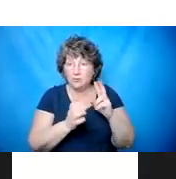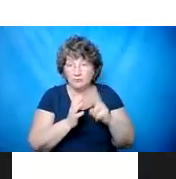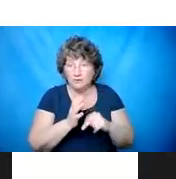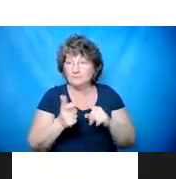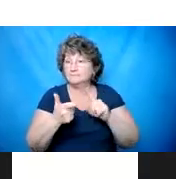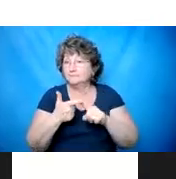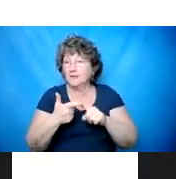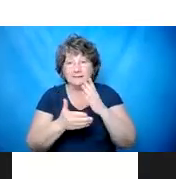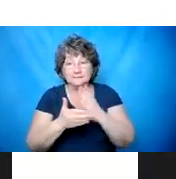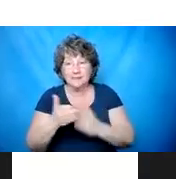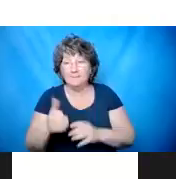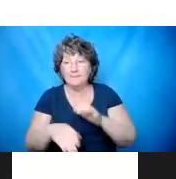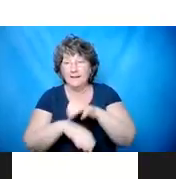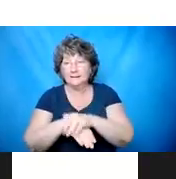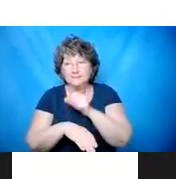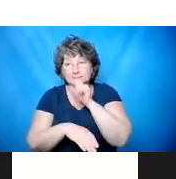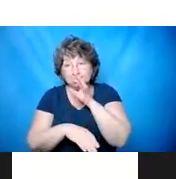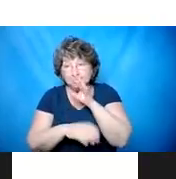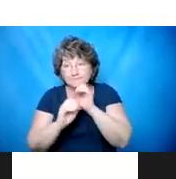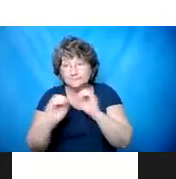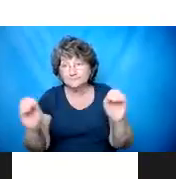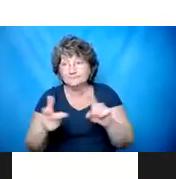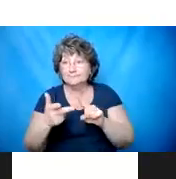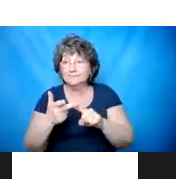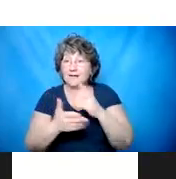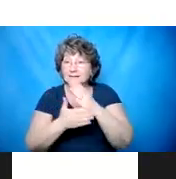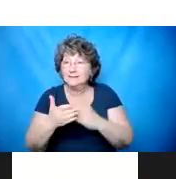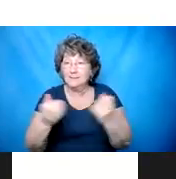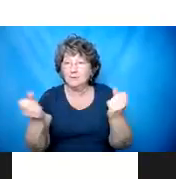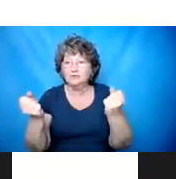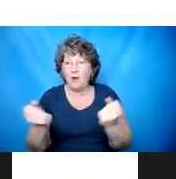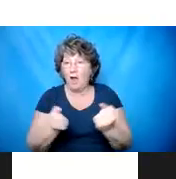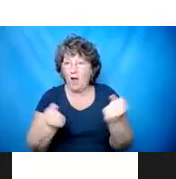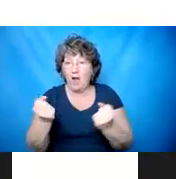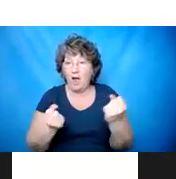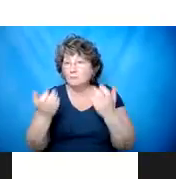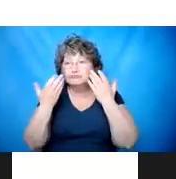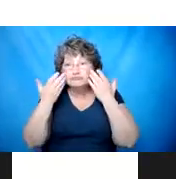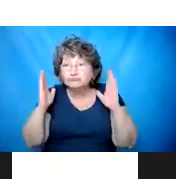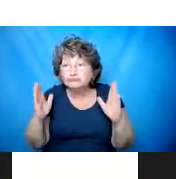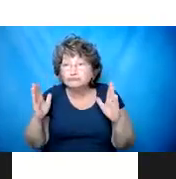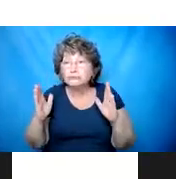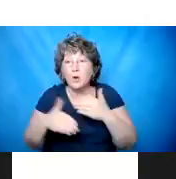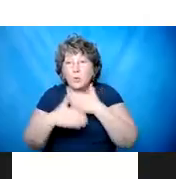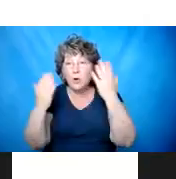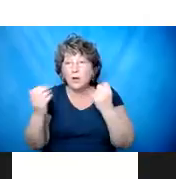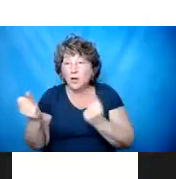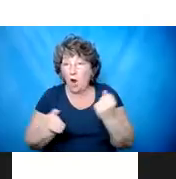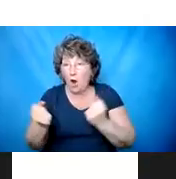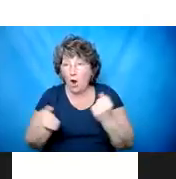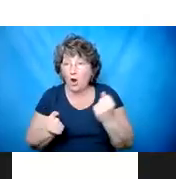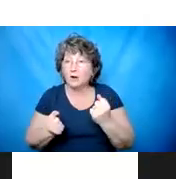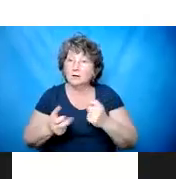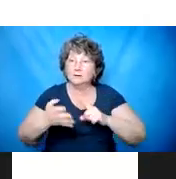English language, and some do not know how to drive, nor do they have a vehicle. Some do not have a computer, and if they do have one, they don't know how to use